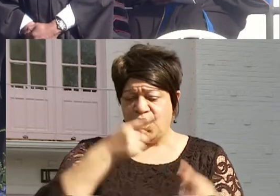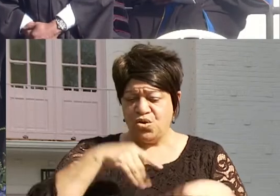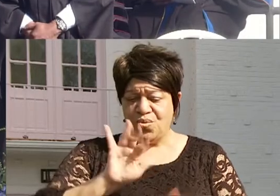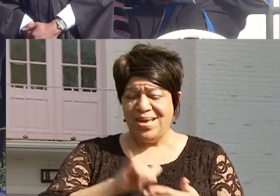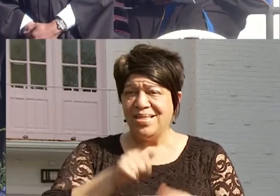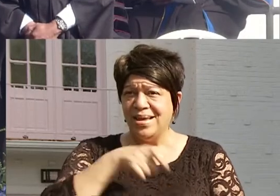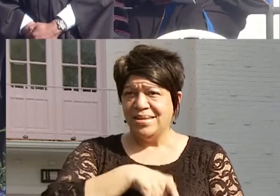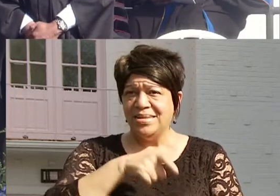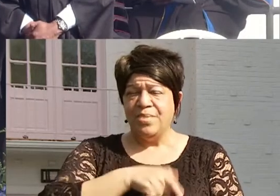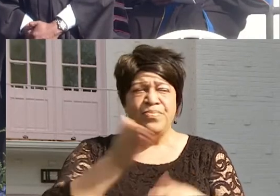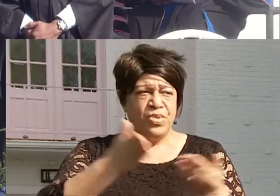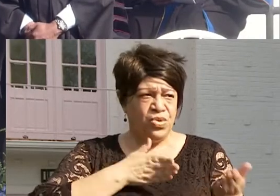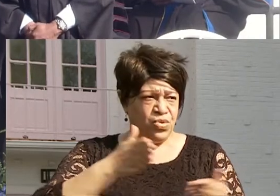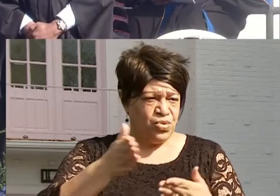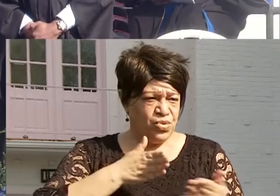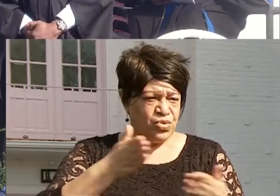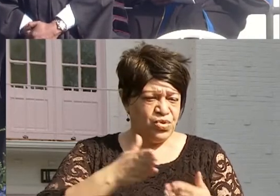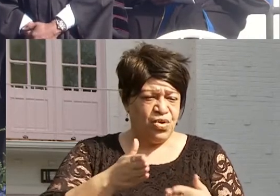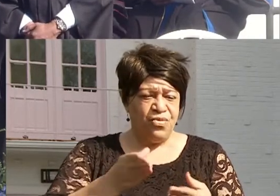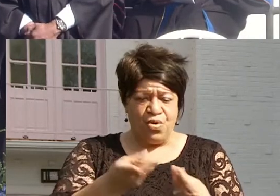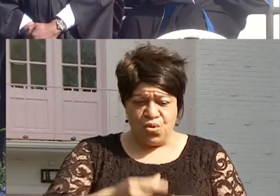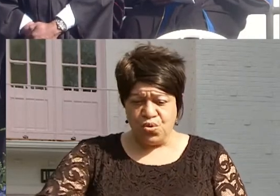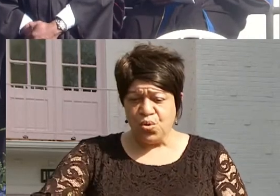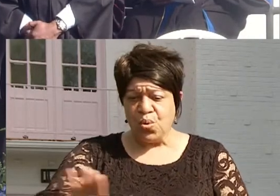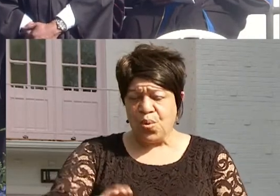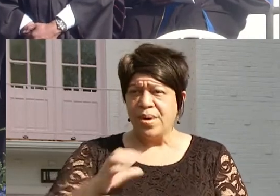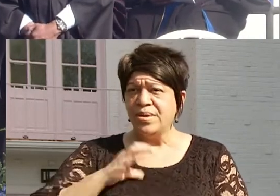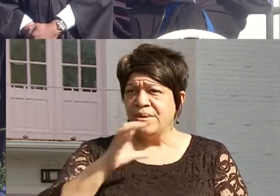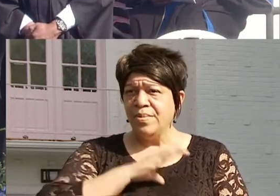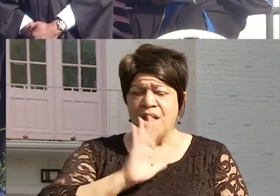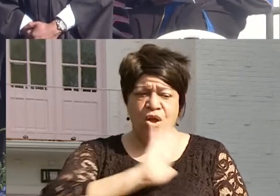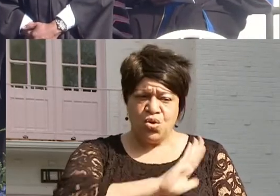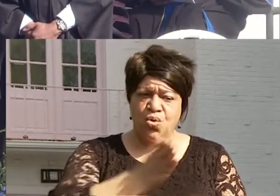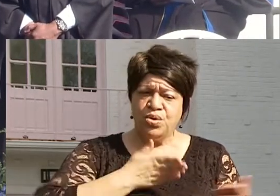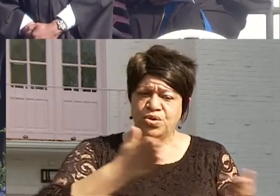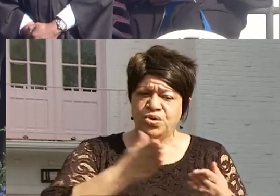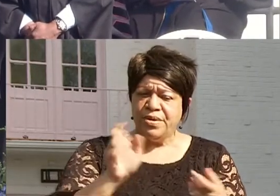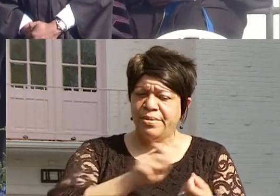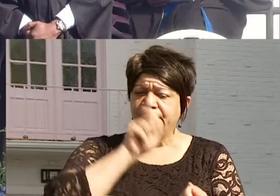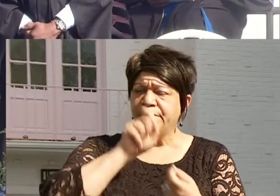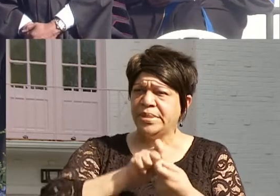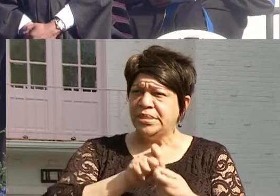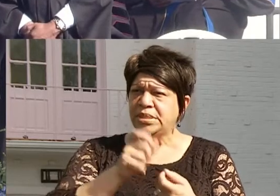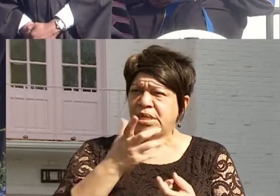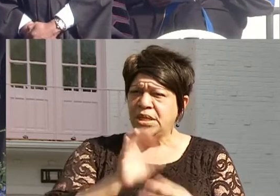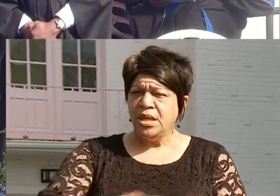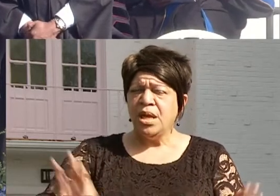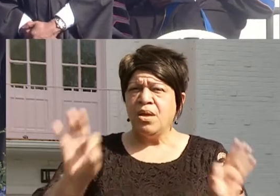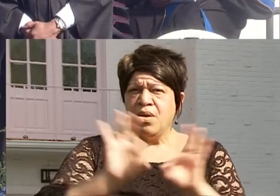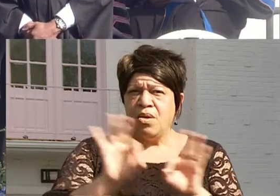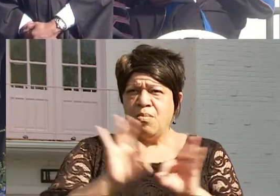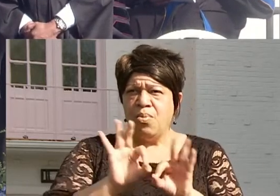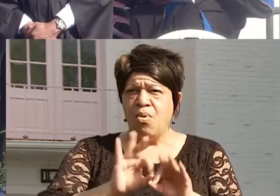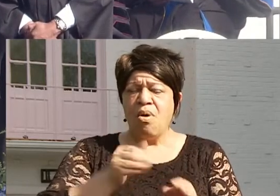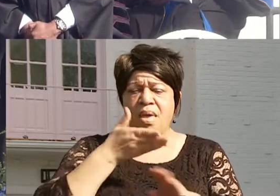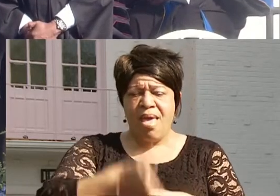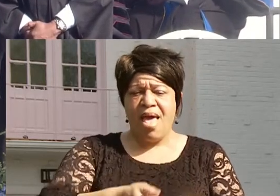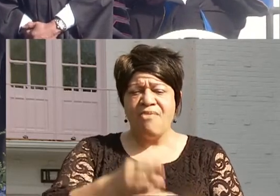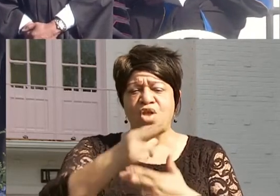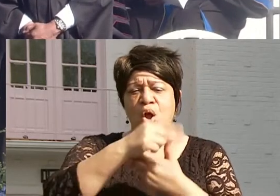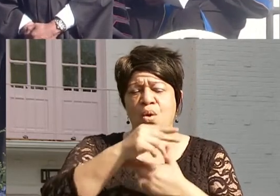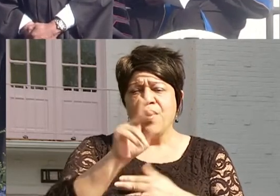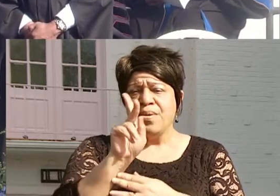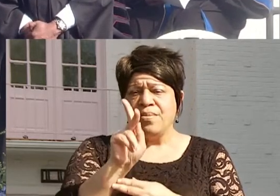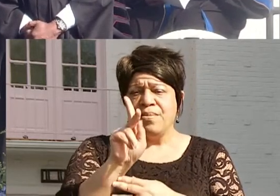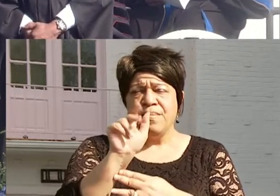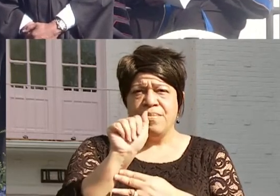chair of the Buildings and Grounds Committee. Your service to this committee was particularly profound in the aftermath of Hurricane Katrina. With